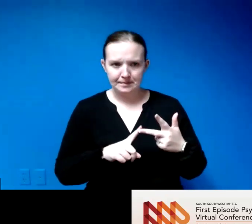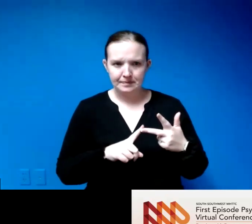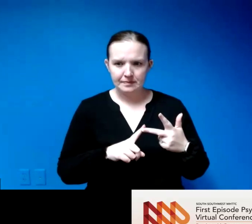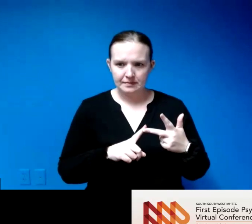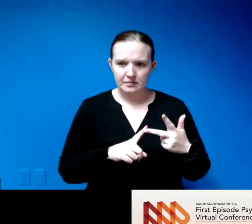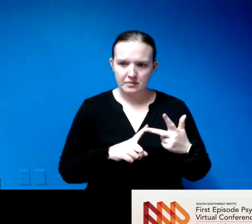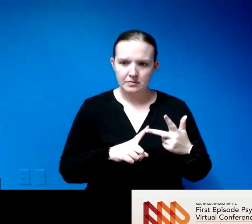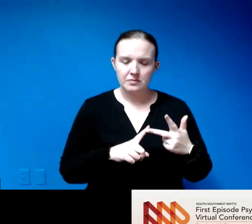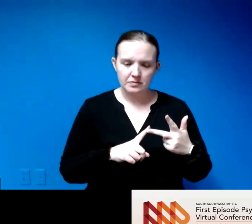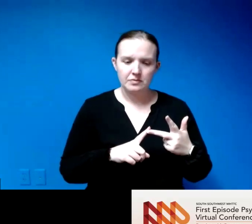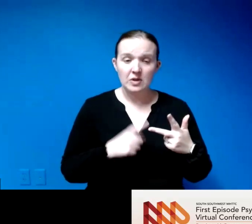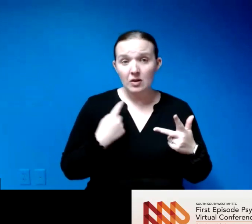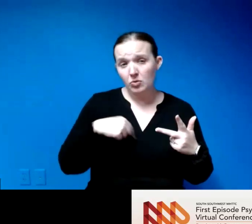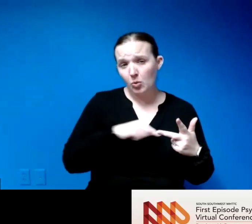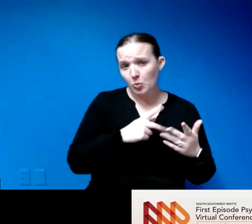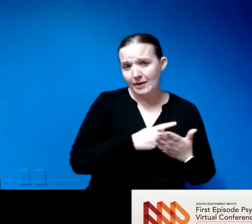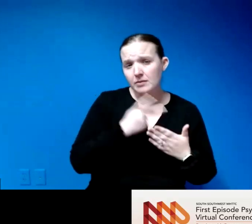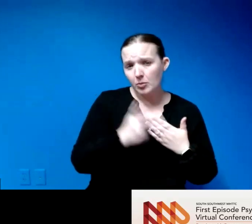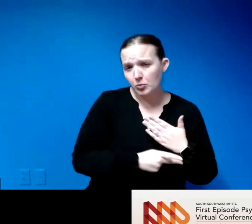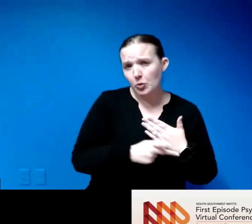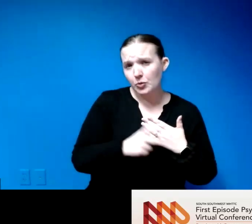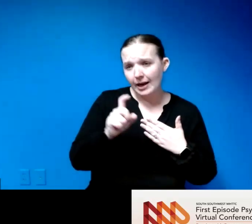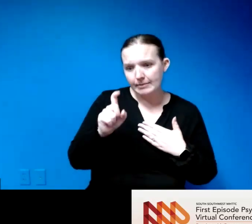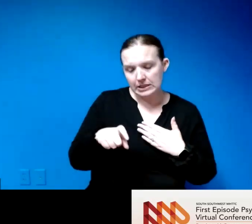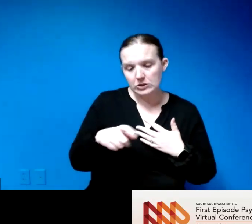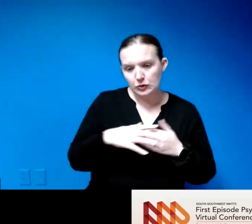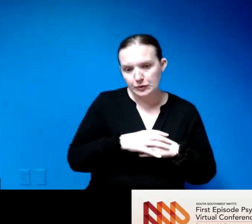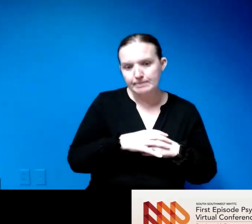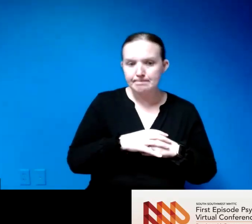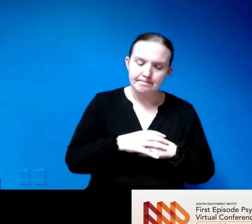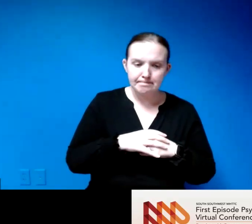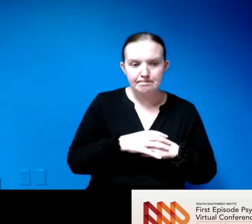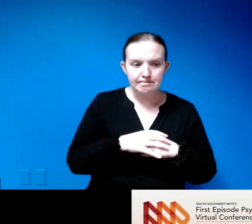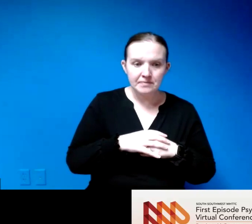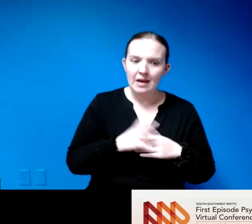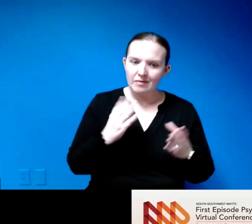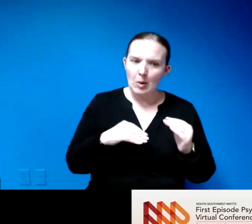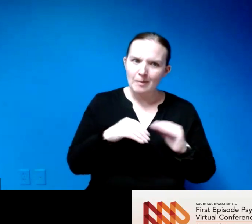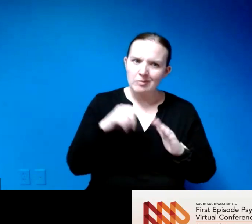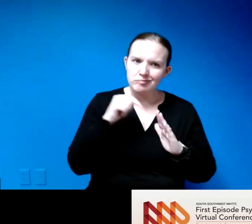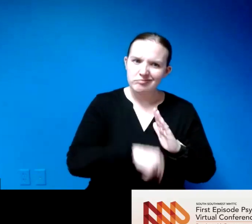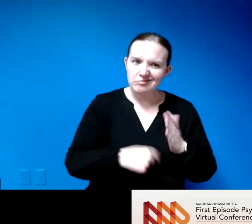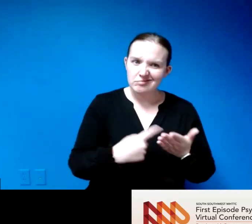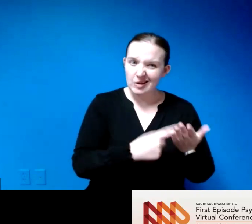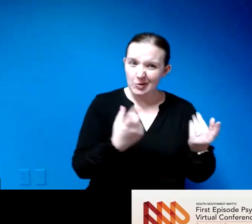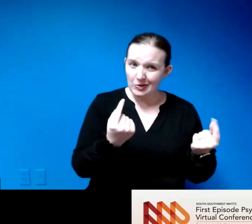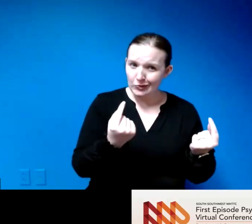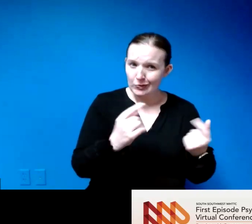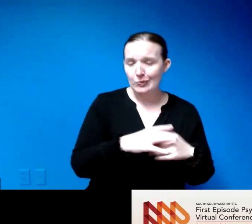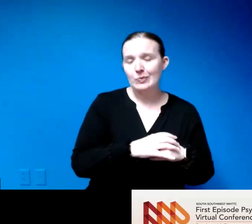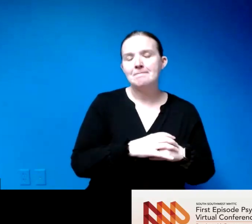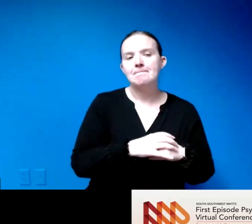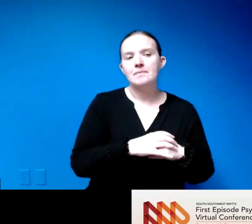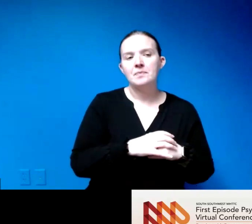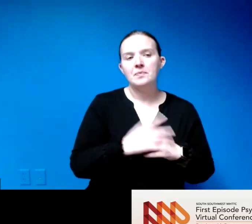something that we as a program need to have a deeper conversation on what to do about it, is that we